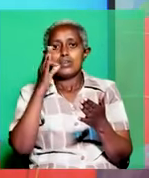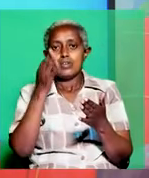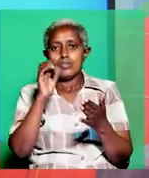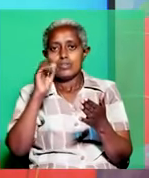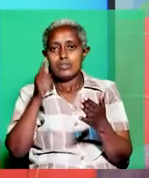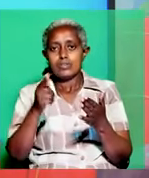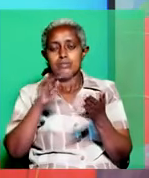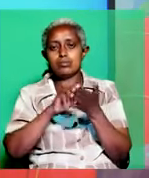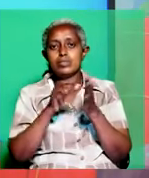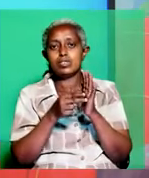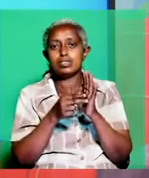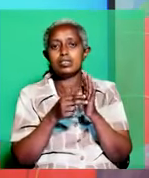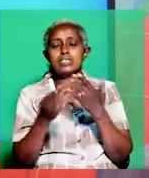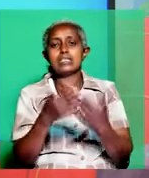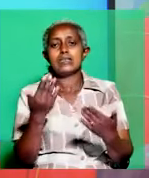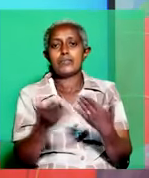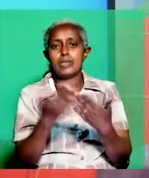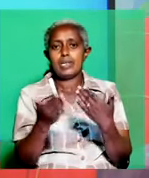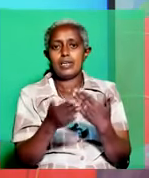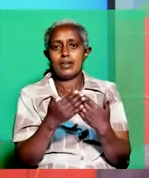simply